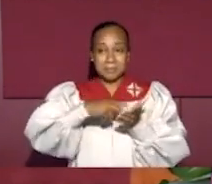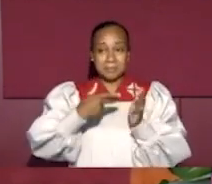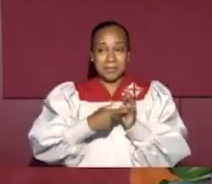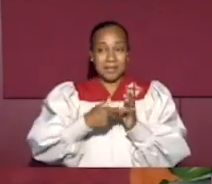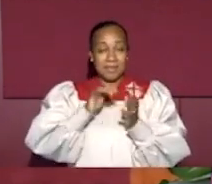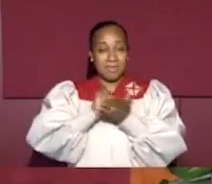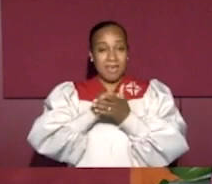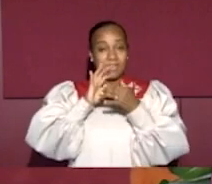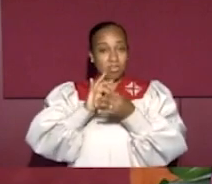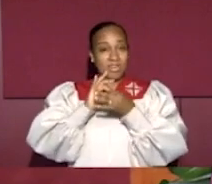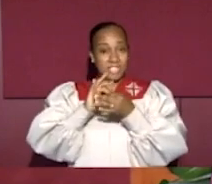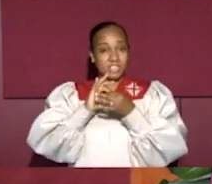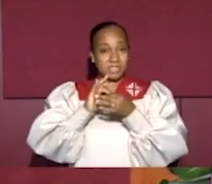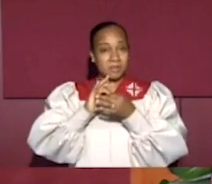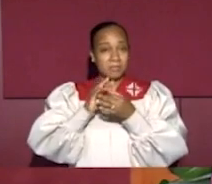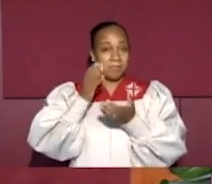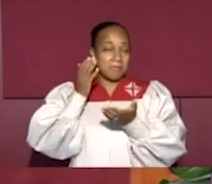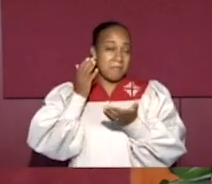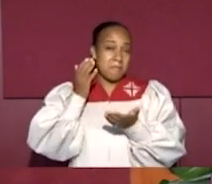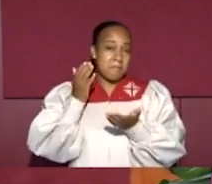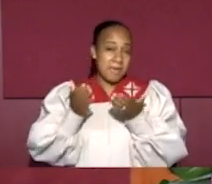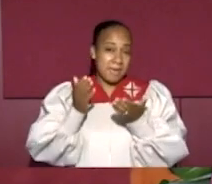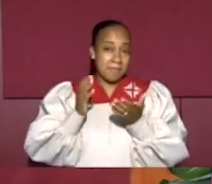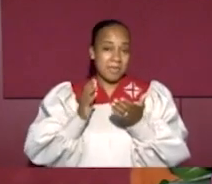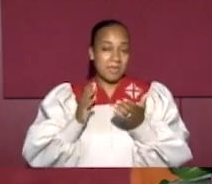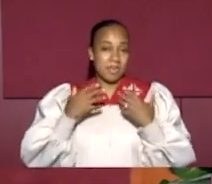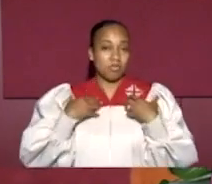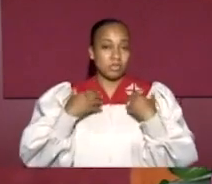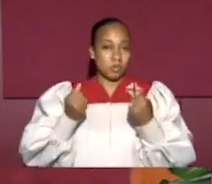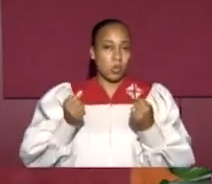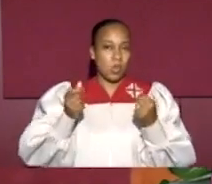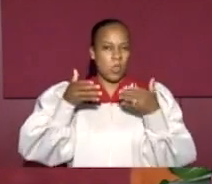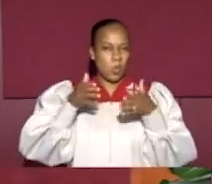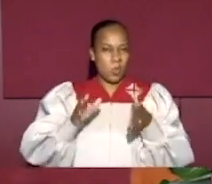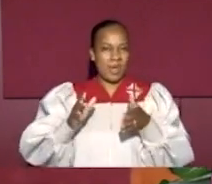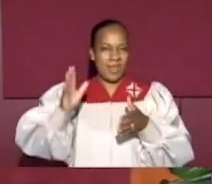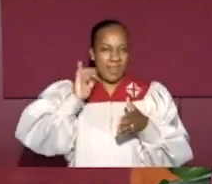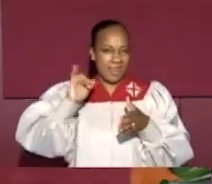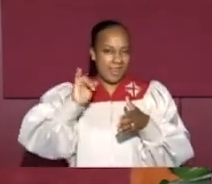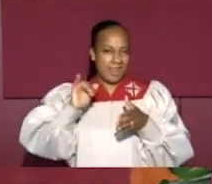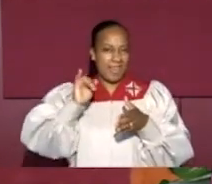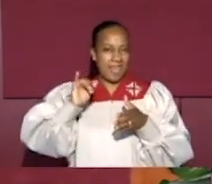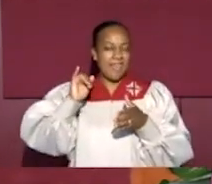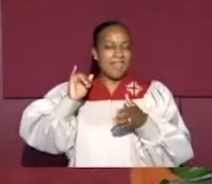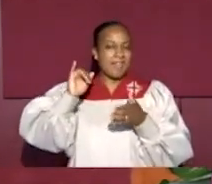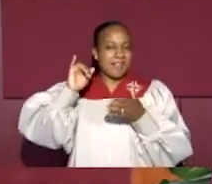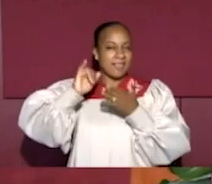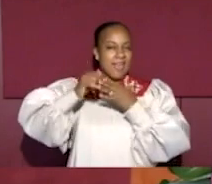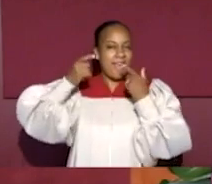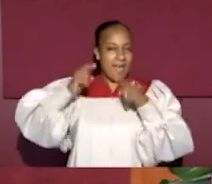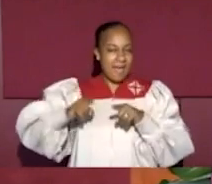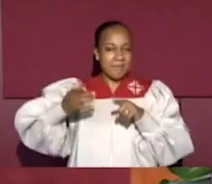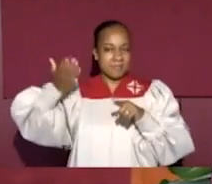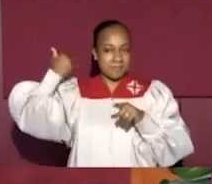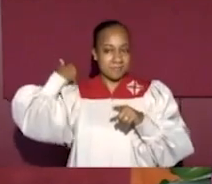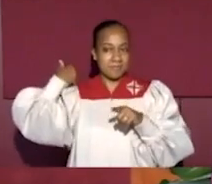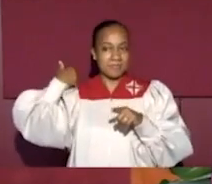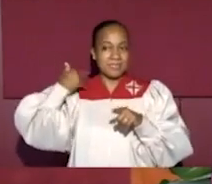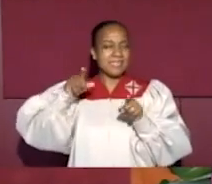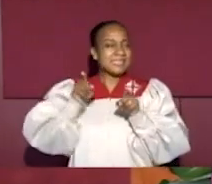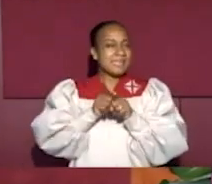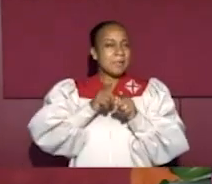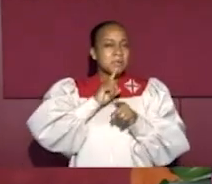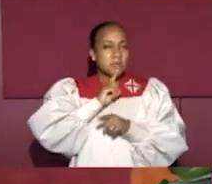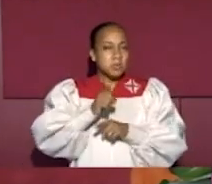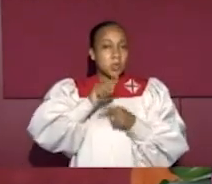that the relationship may be restored the way it was before whatever happened. And the same is true when you do